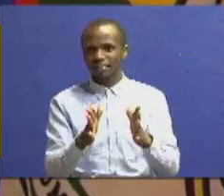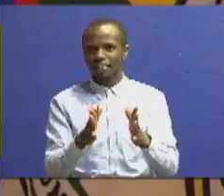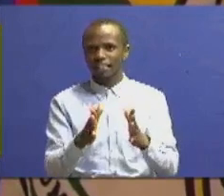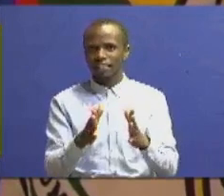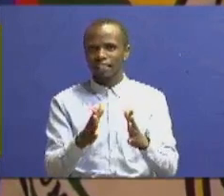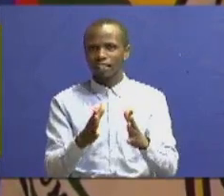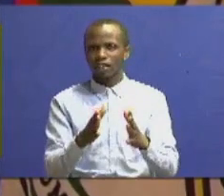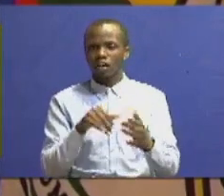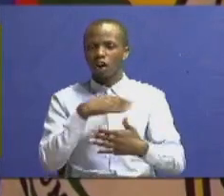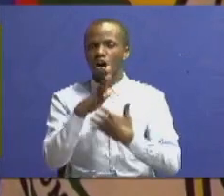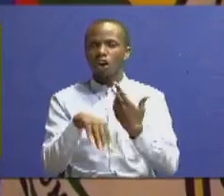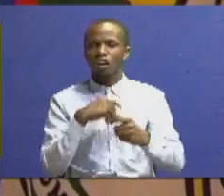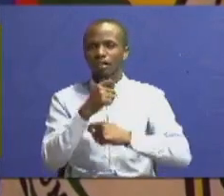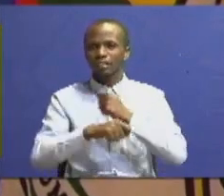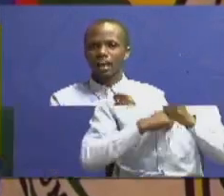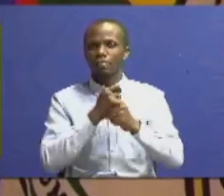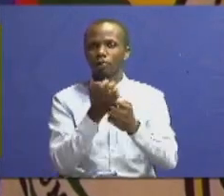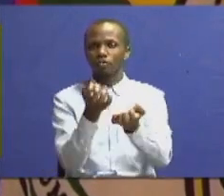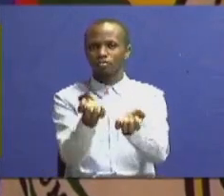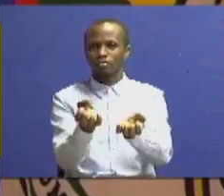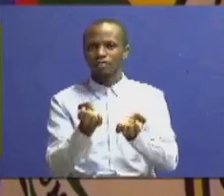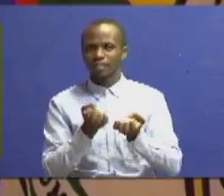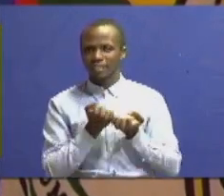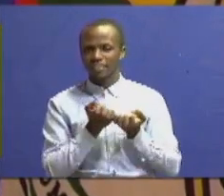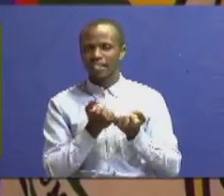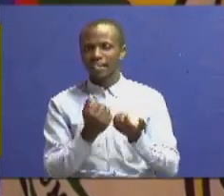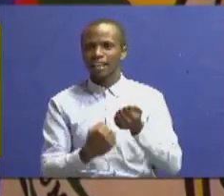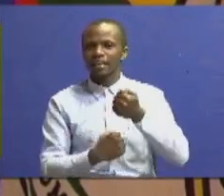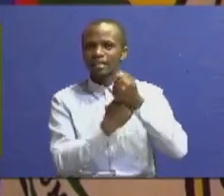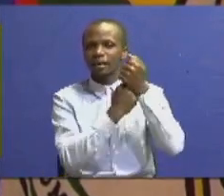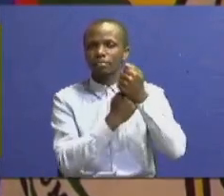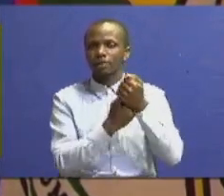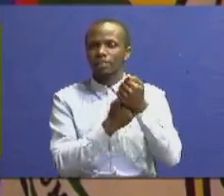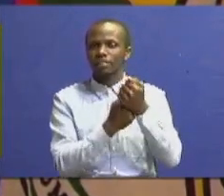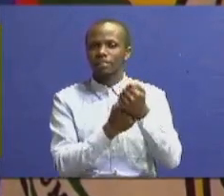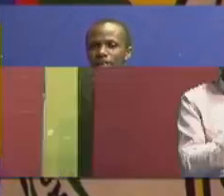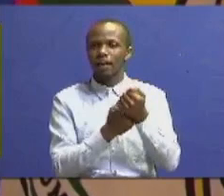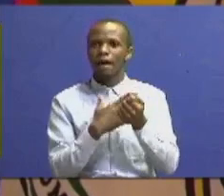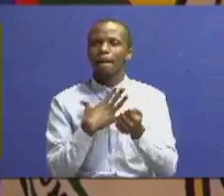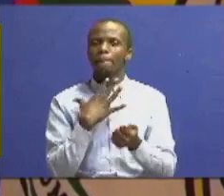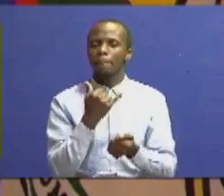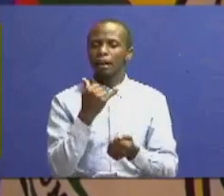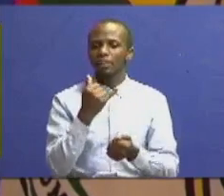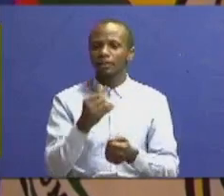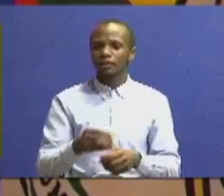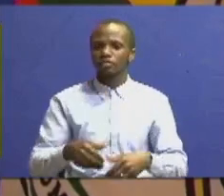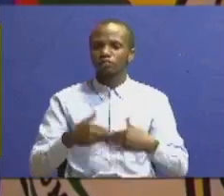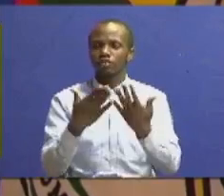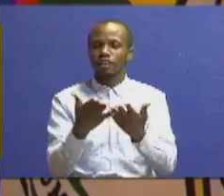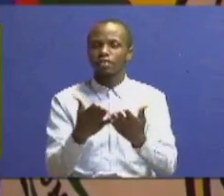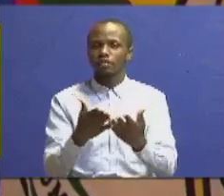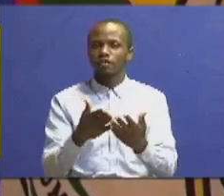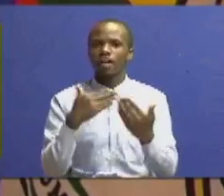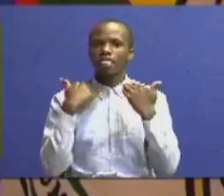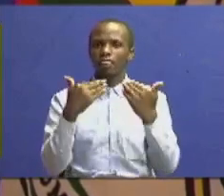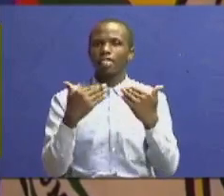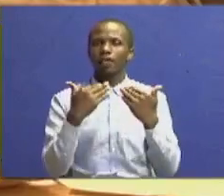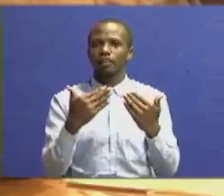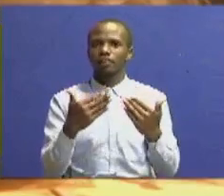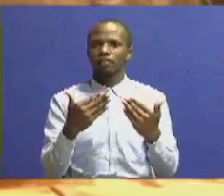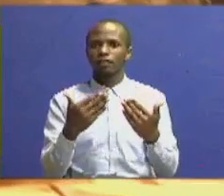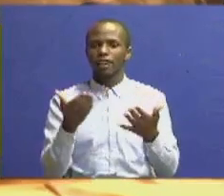kind of logistical support on the ground that you may require. So thank you very much. and welcome once